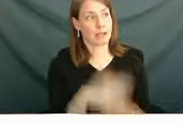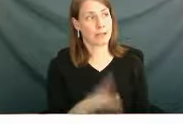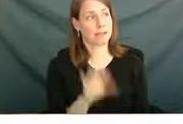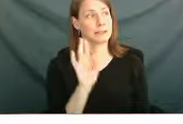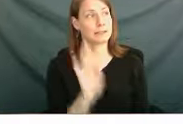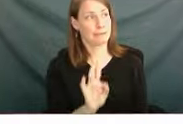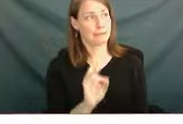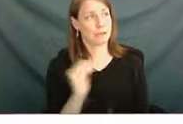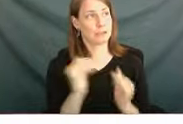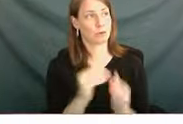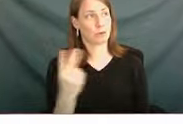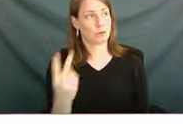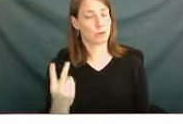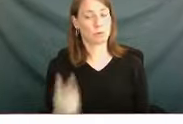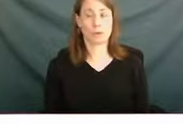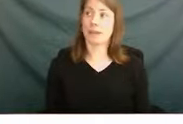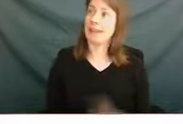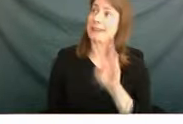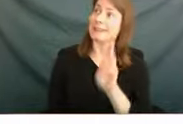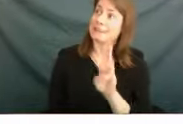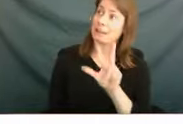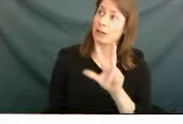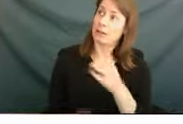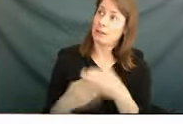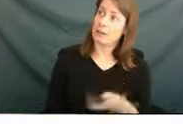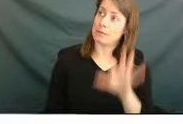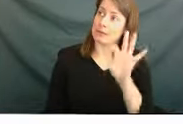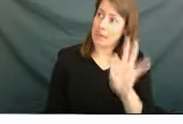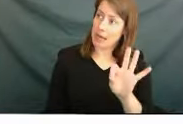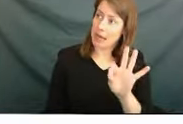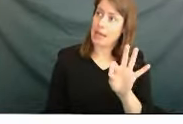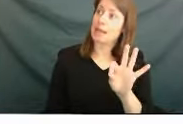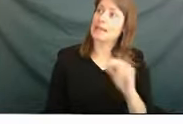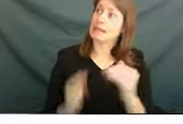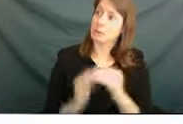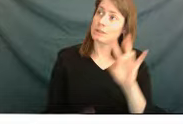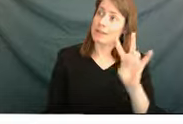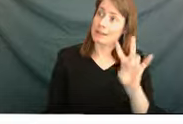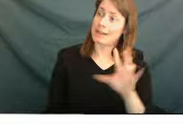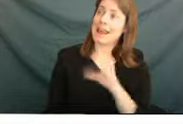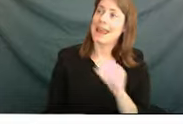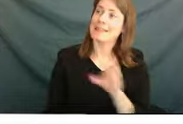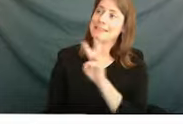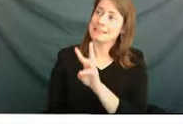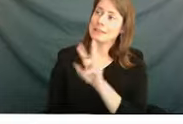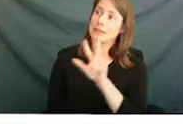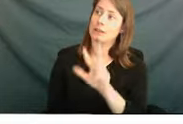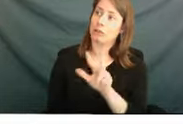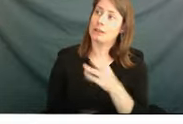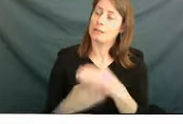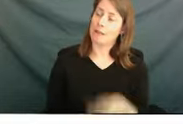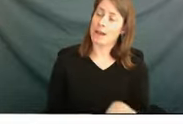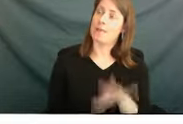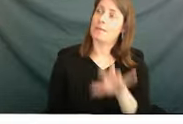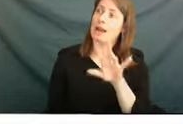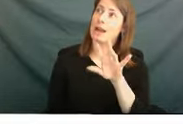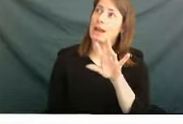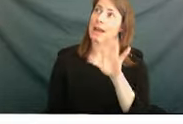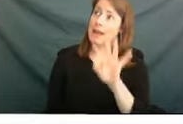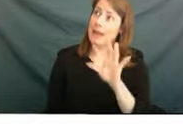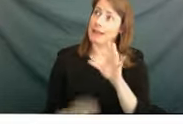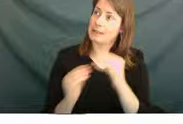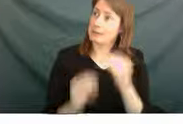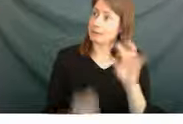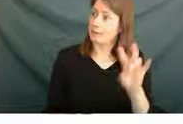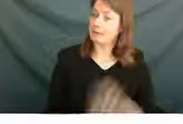by 9 equals 7, and 63 divided by 7 equals 9. 42 divided by 7 equals 6, and 42 divided by 6 equals 7.